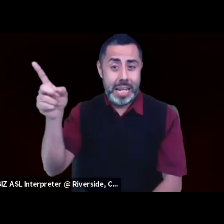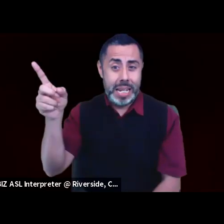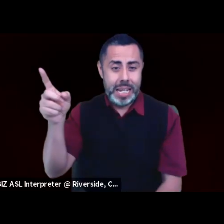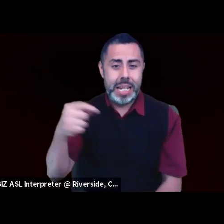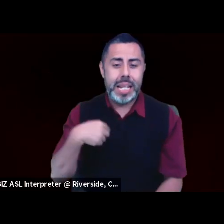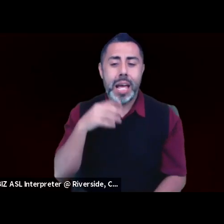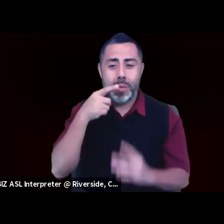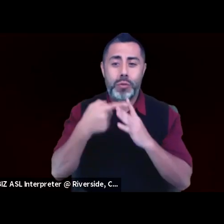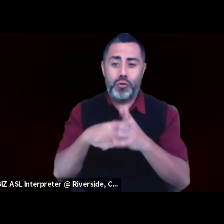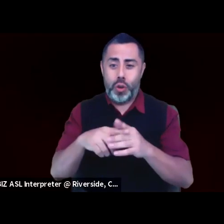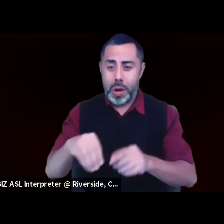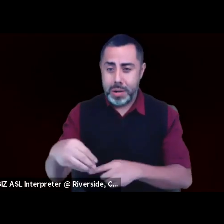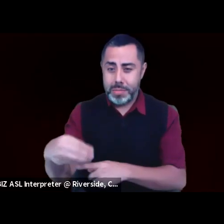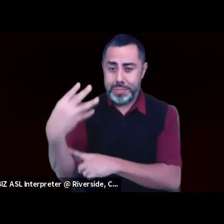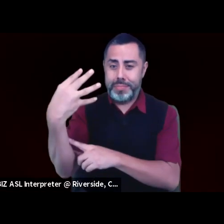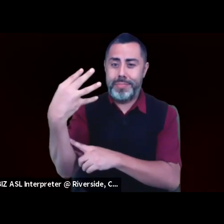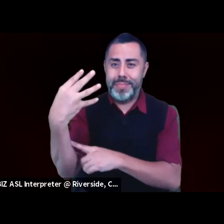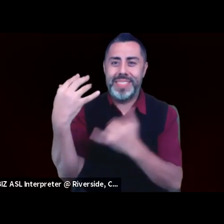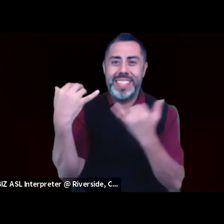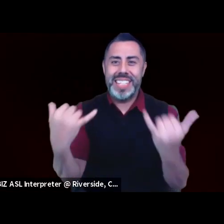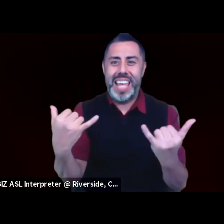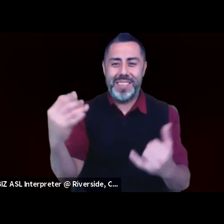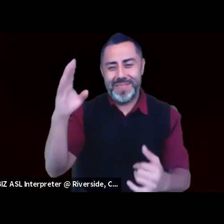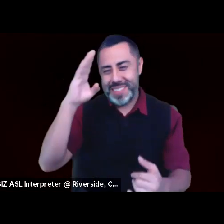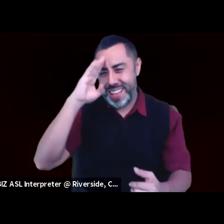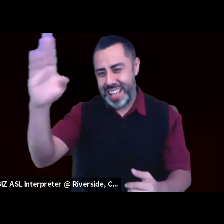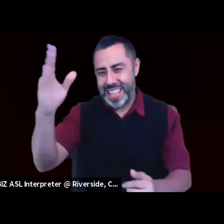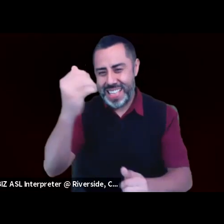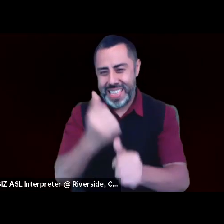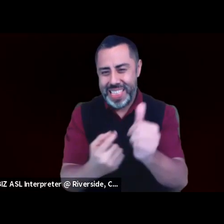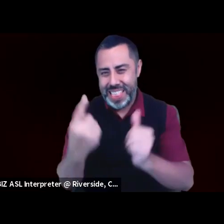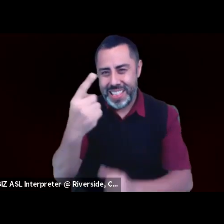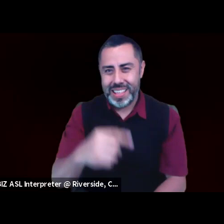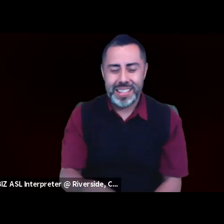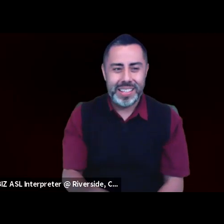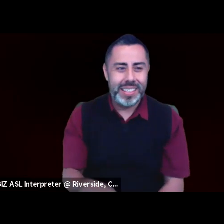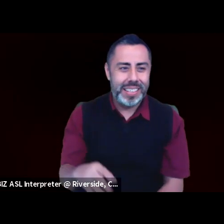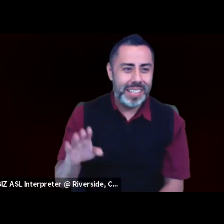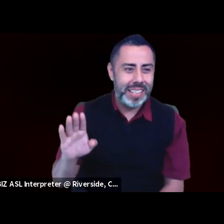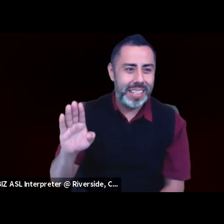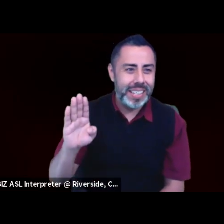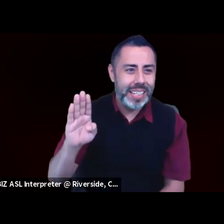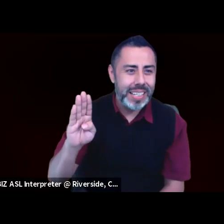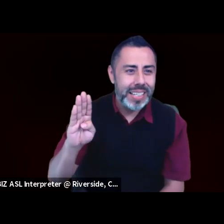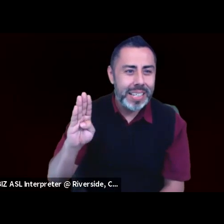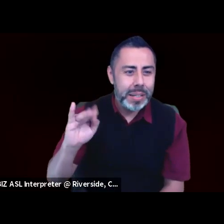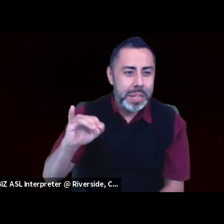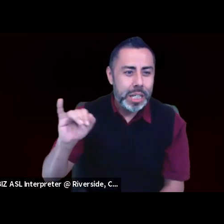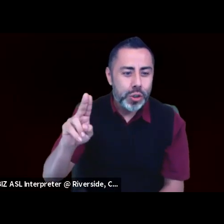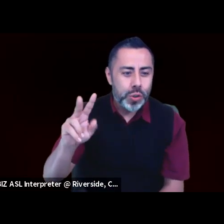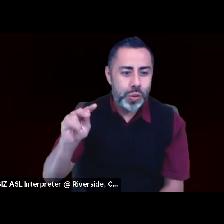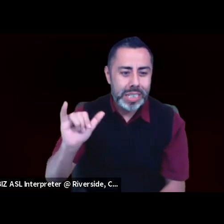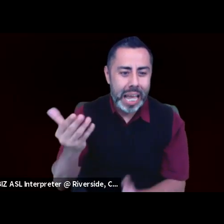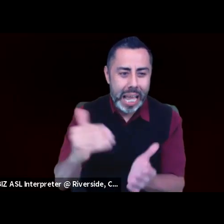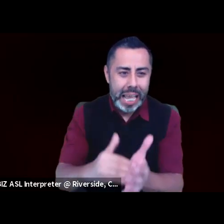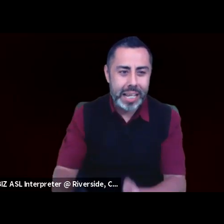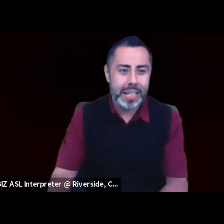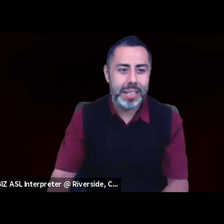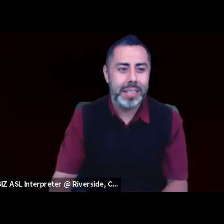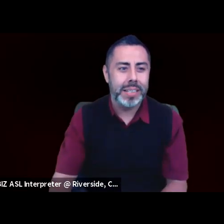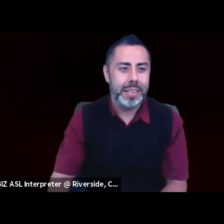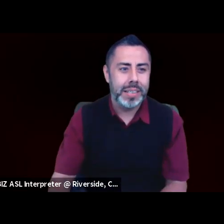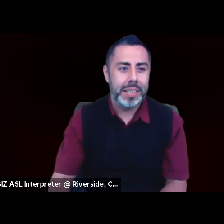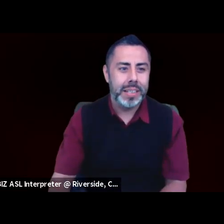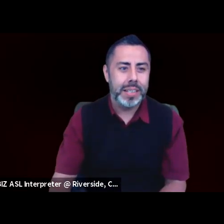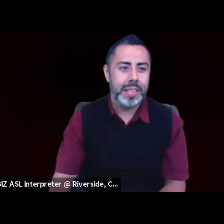start my video now. Hello, everyone. Bonjour, Ty again. Just wanted to talk a little bit about some of